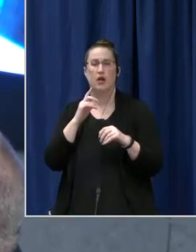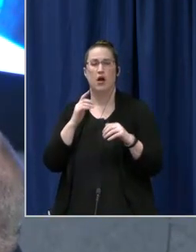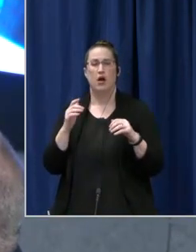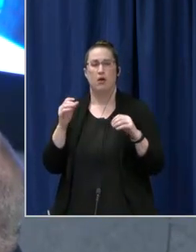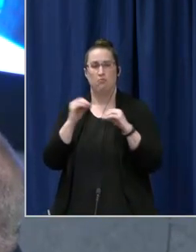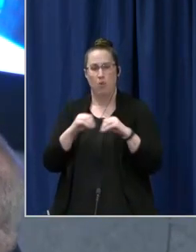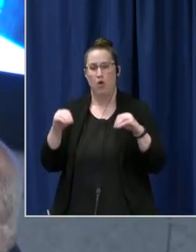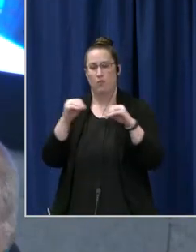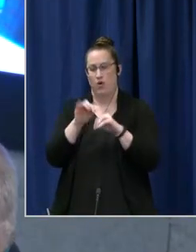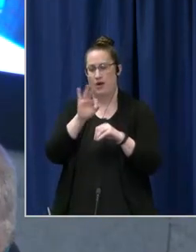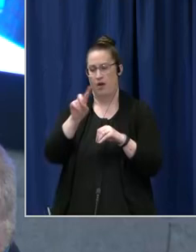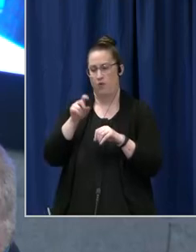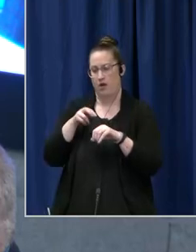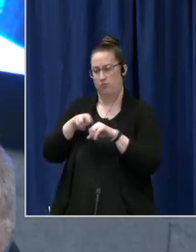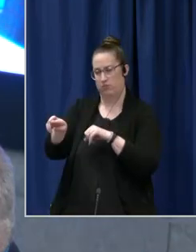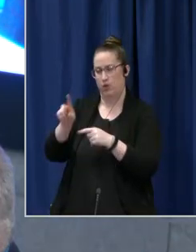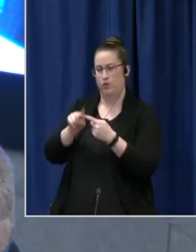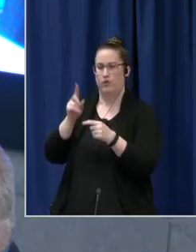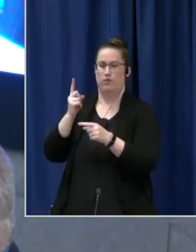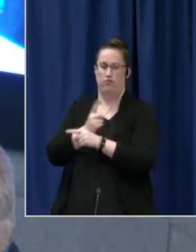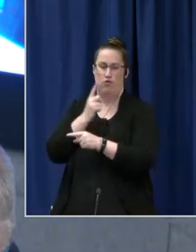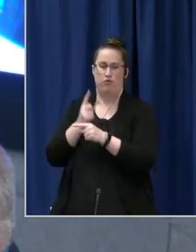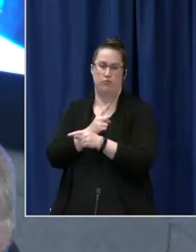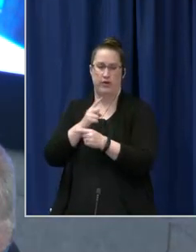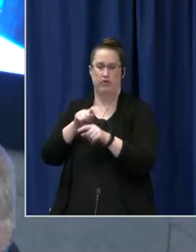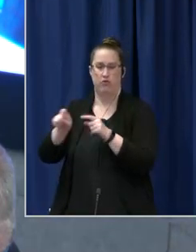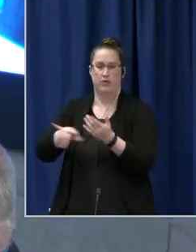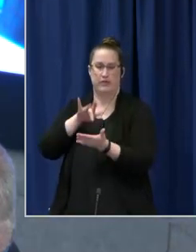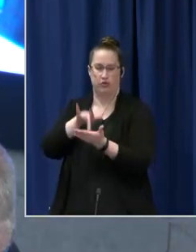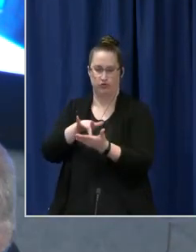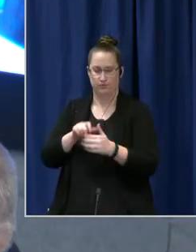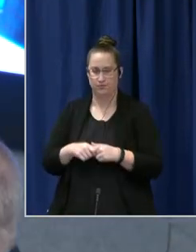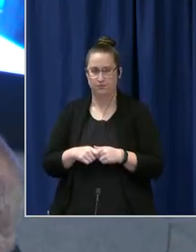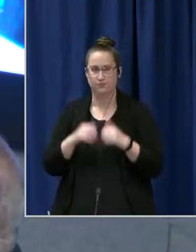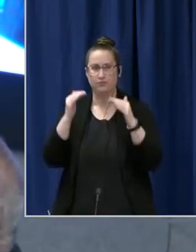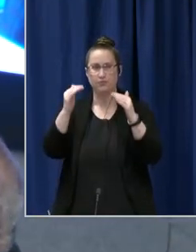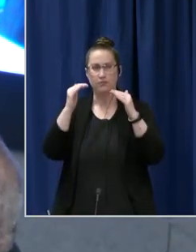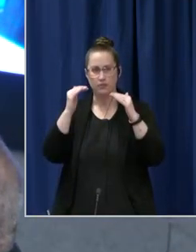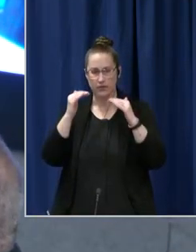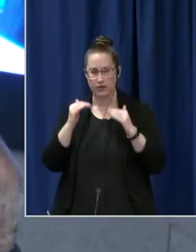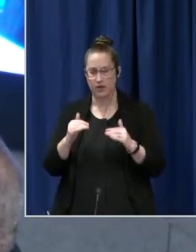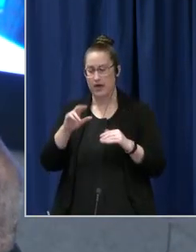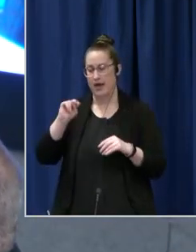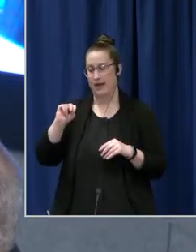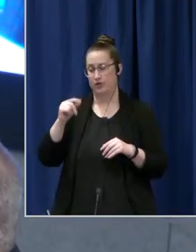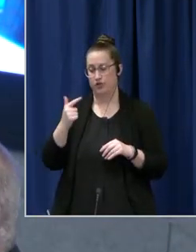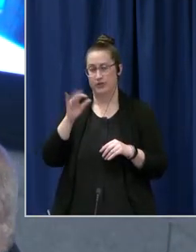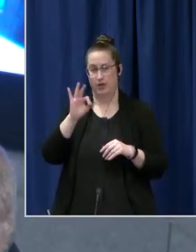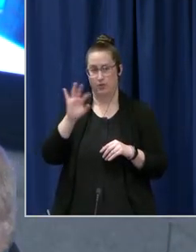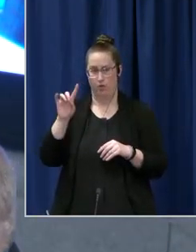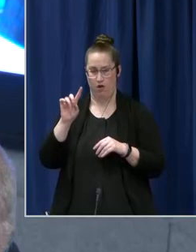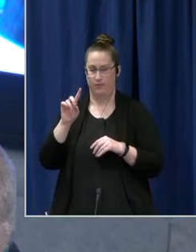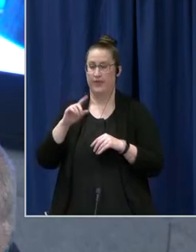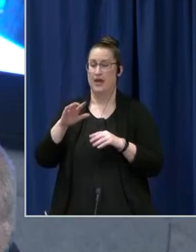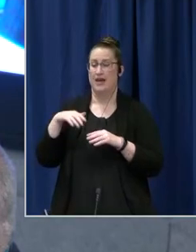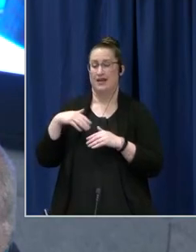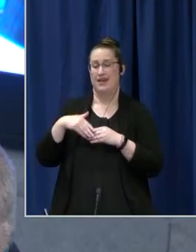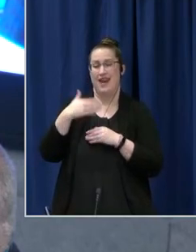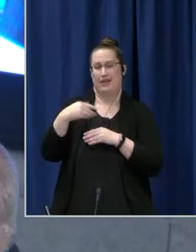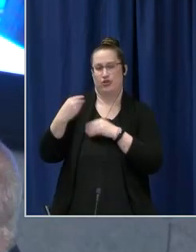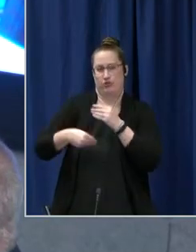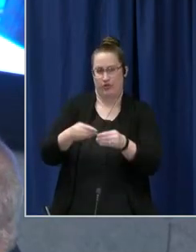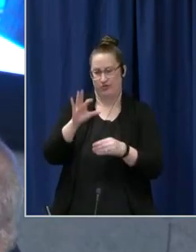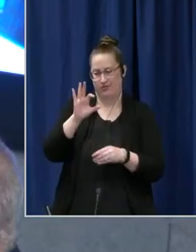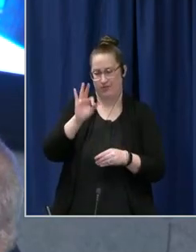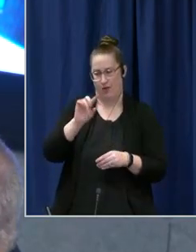911 calls are routed to the correct 911 call center. Next, turning to Next Generation 911, last year, the Commission proposed